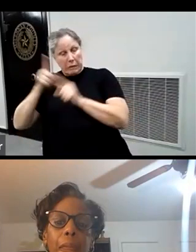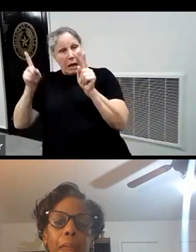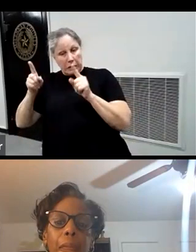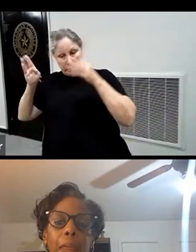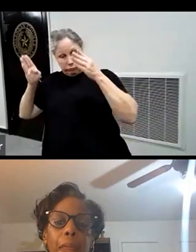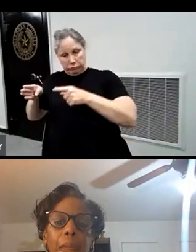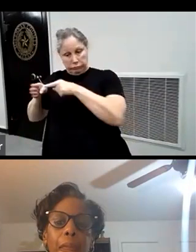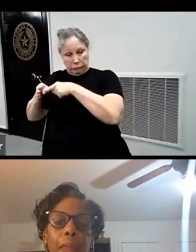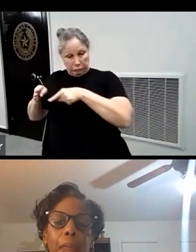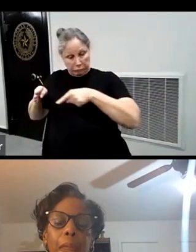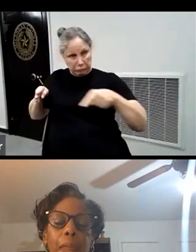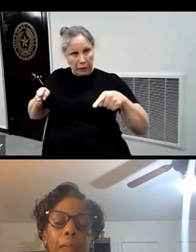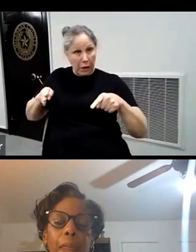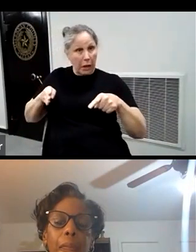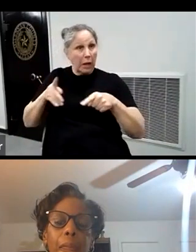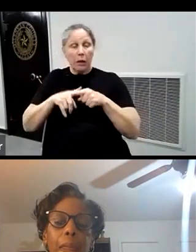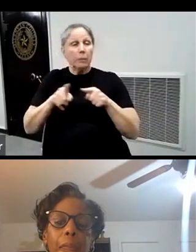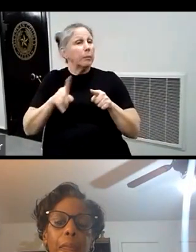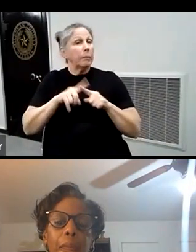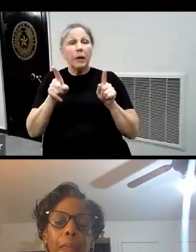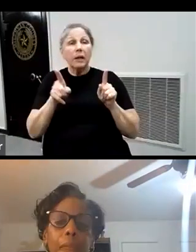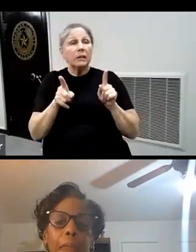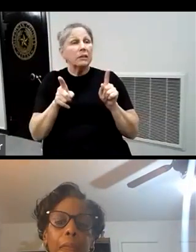we take out that, but